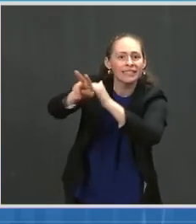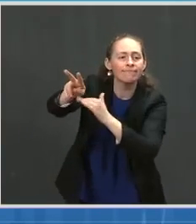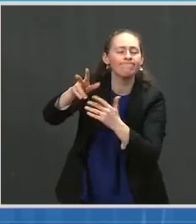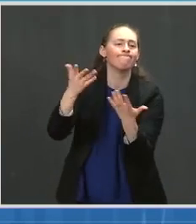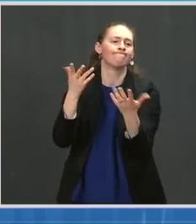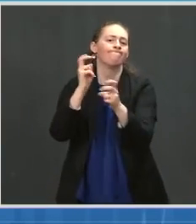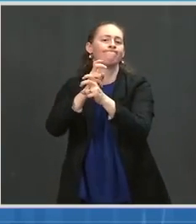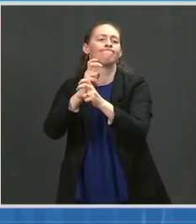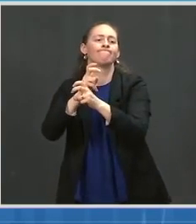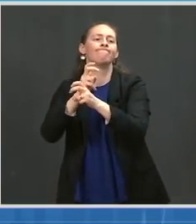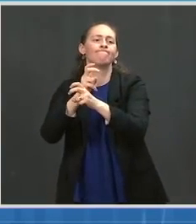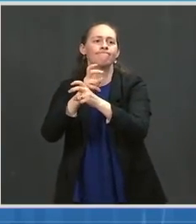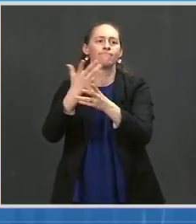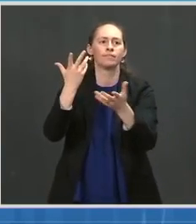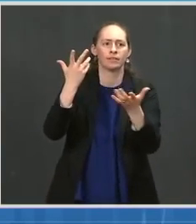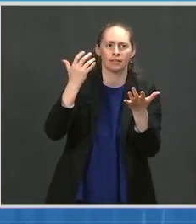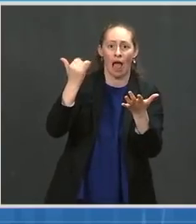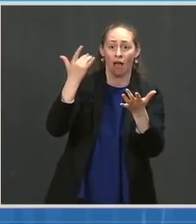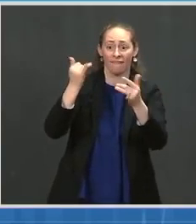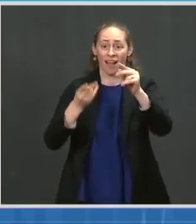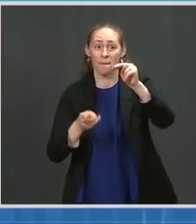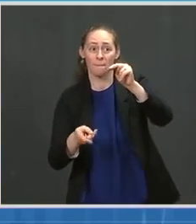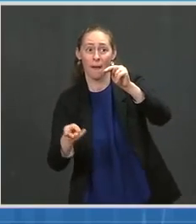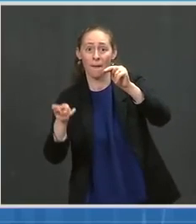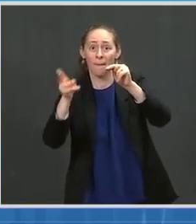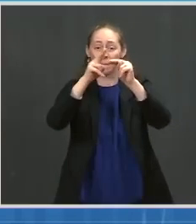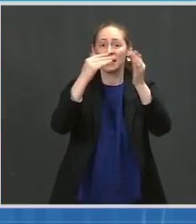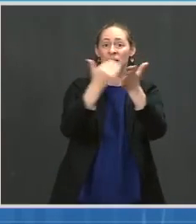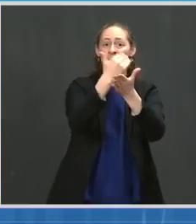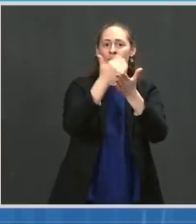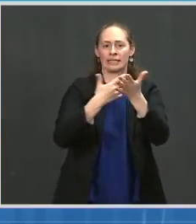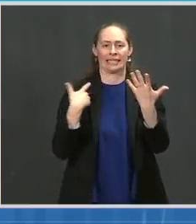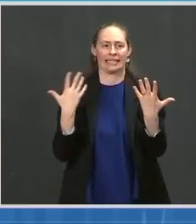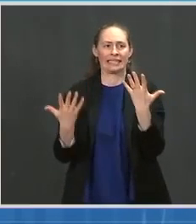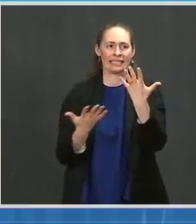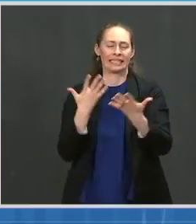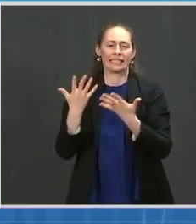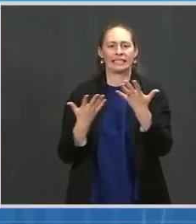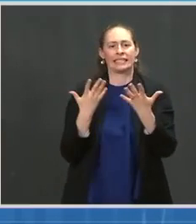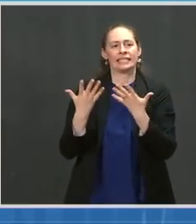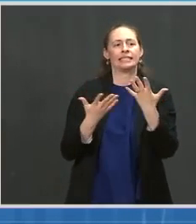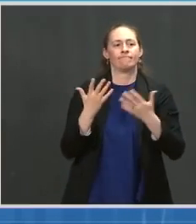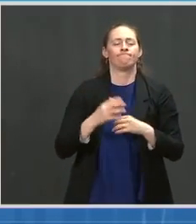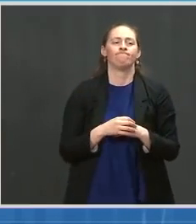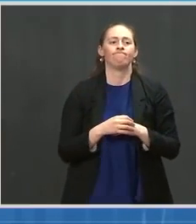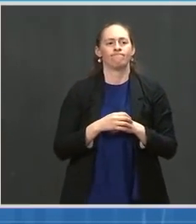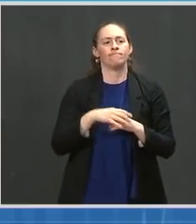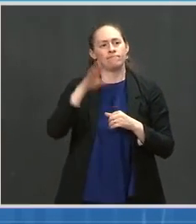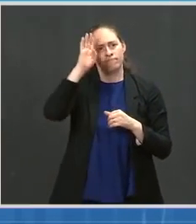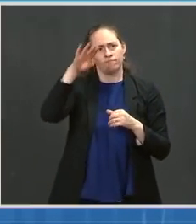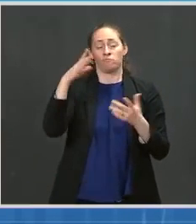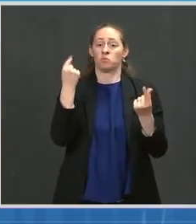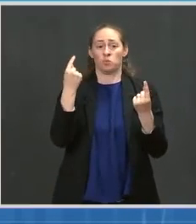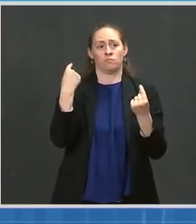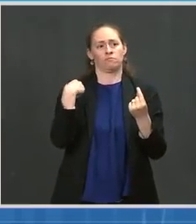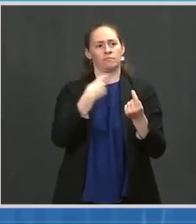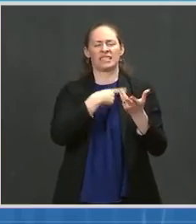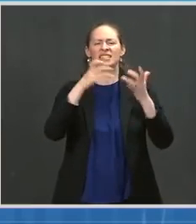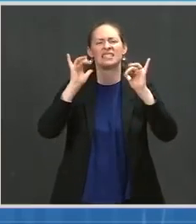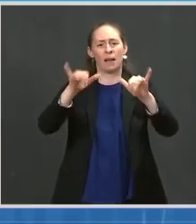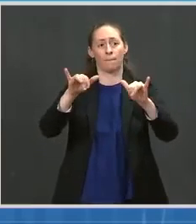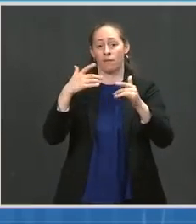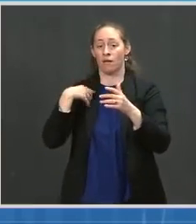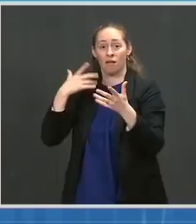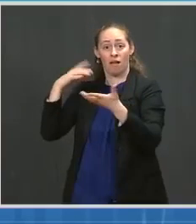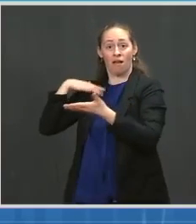next increase in cases could occur. And that we push out all vaccine as soon as it's